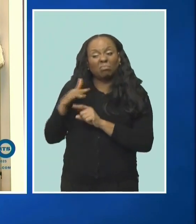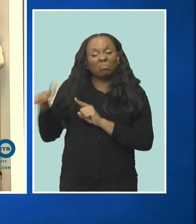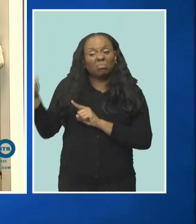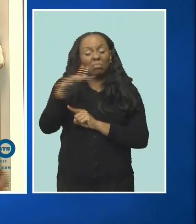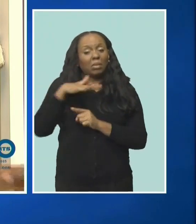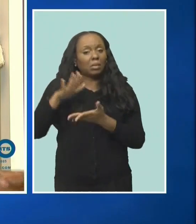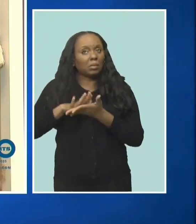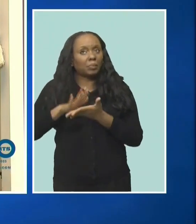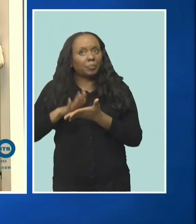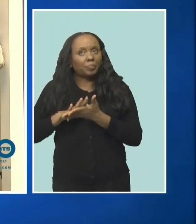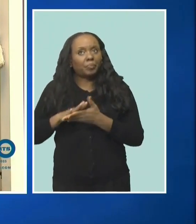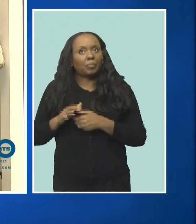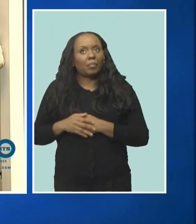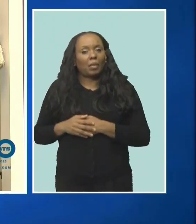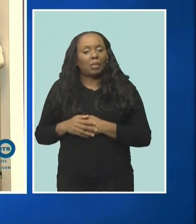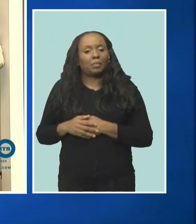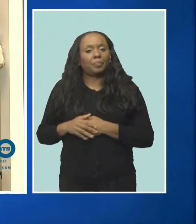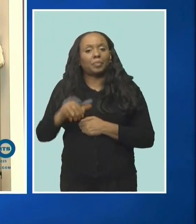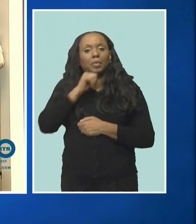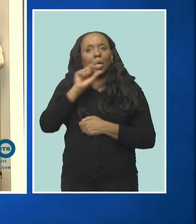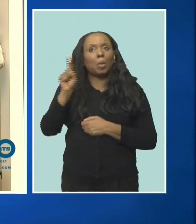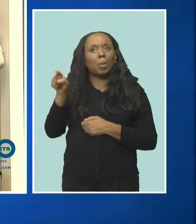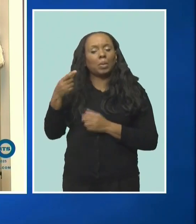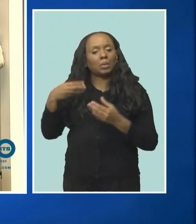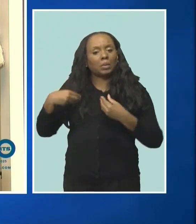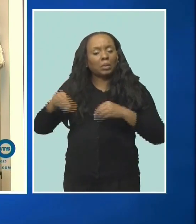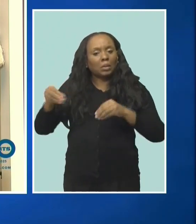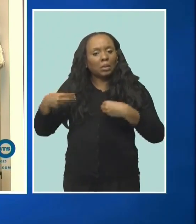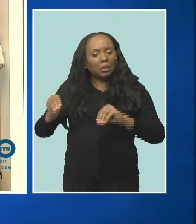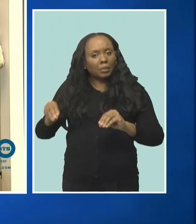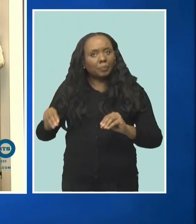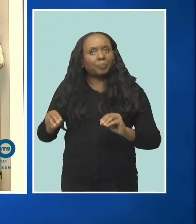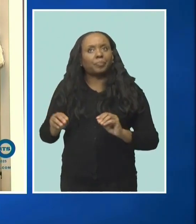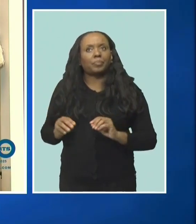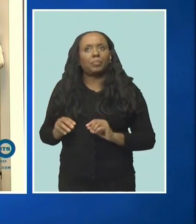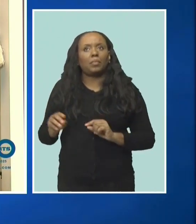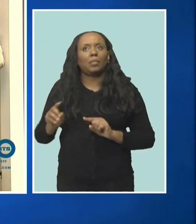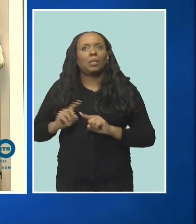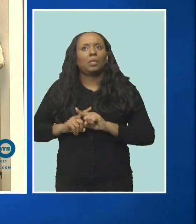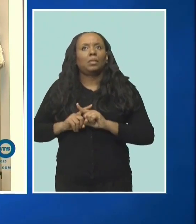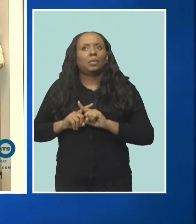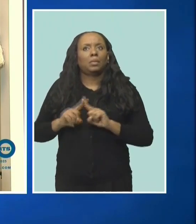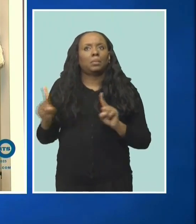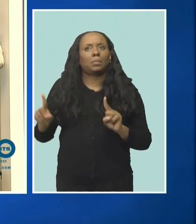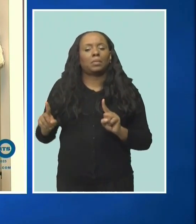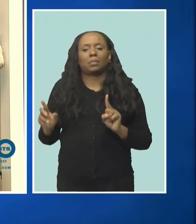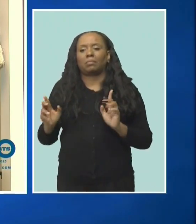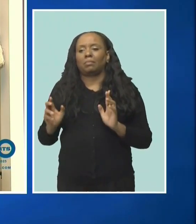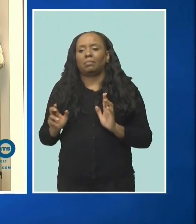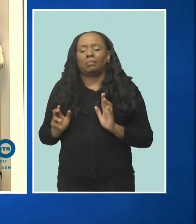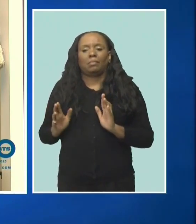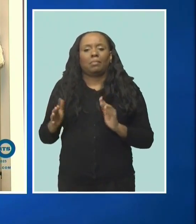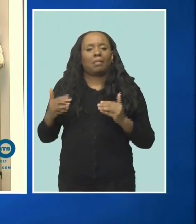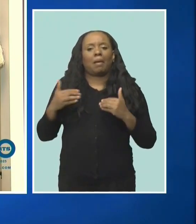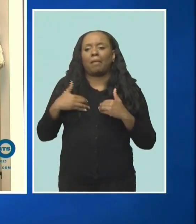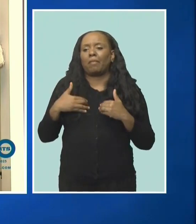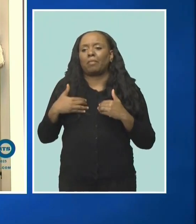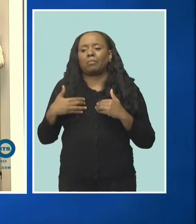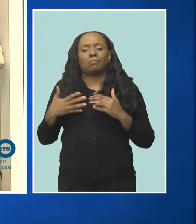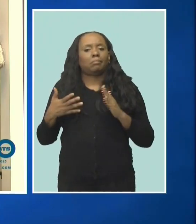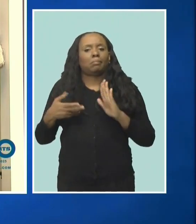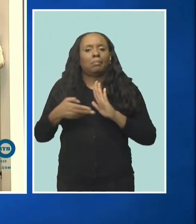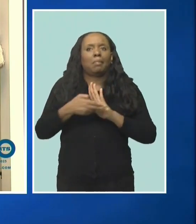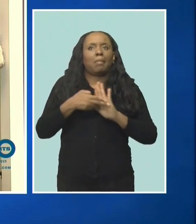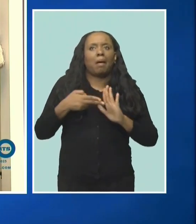not now talking about just the sale of the product. We're talking about the branded stationery. We're talking about the sponsorship